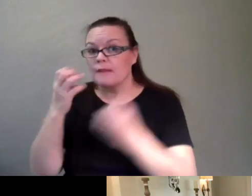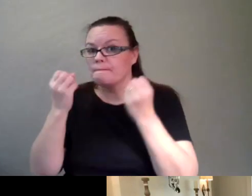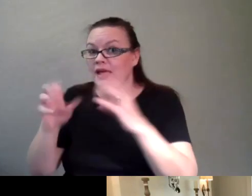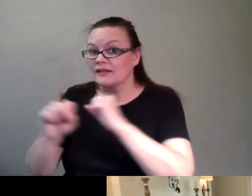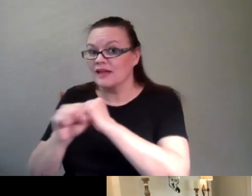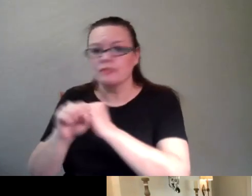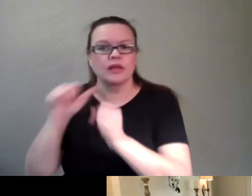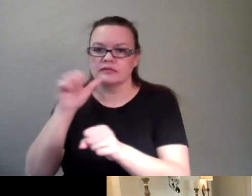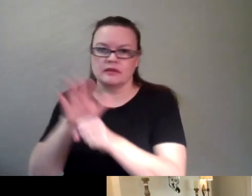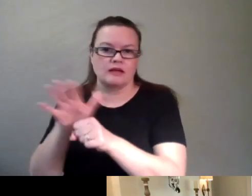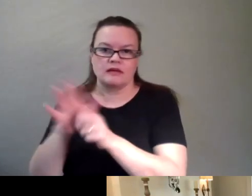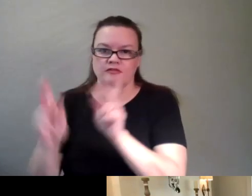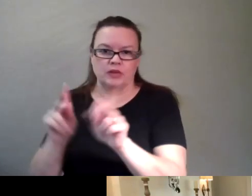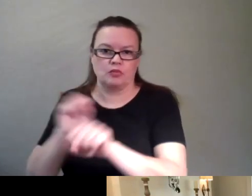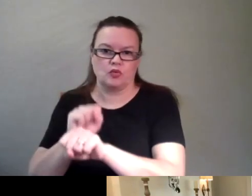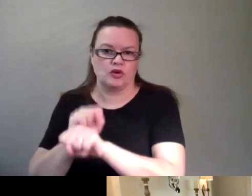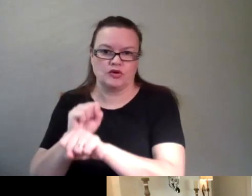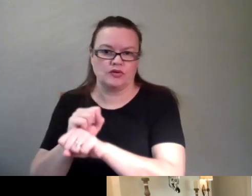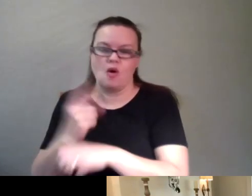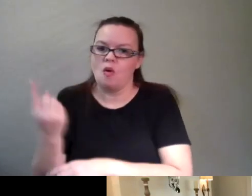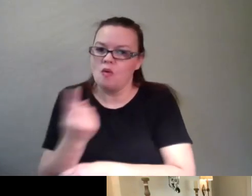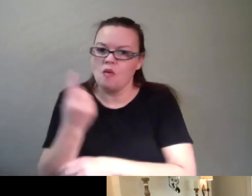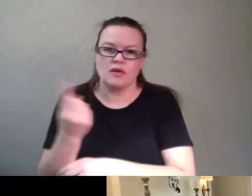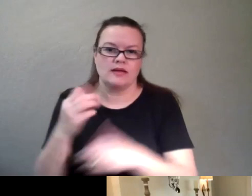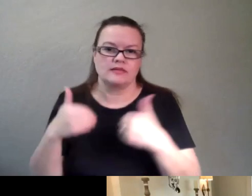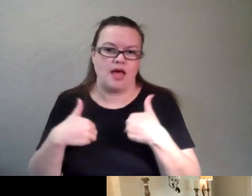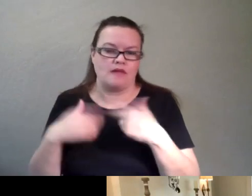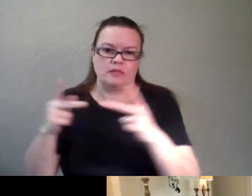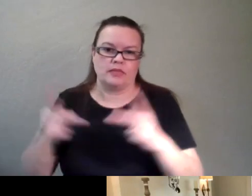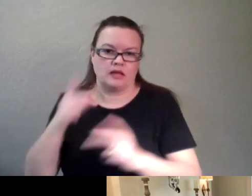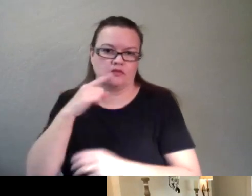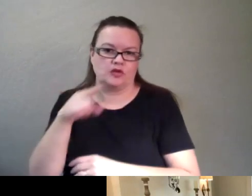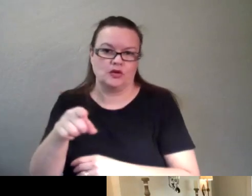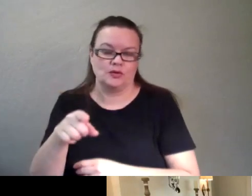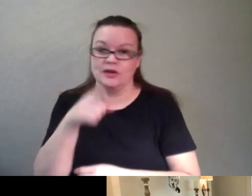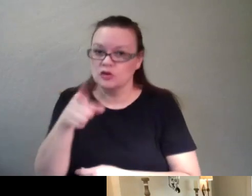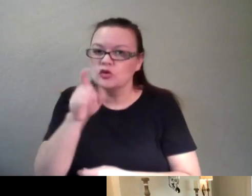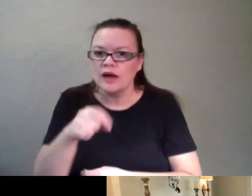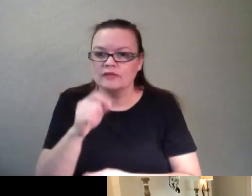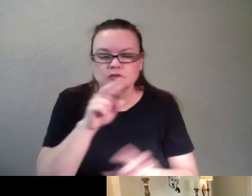vastly understaffed. And so there's always going to be a place for you. Just keep your eyes open.